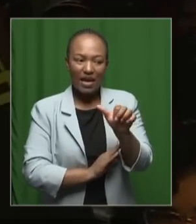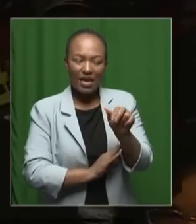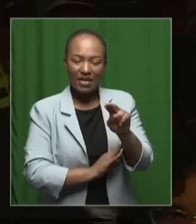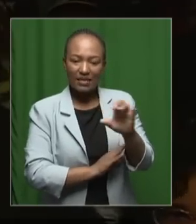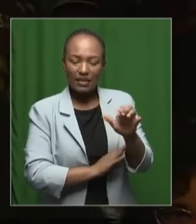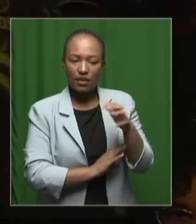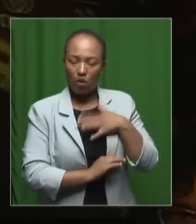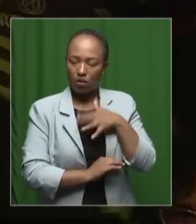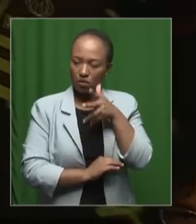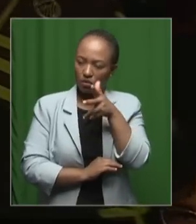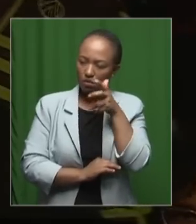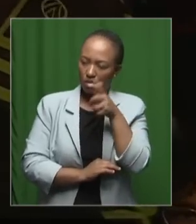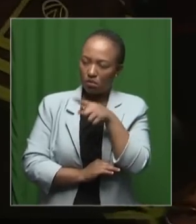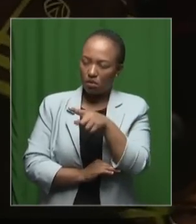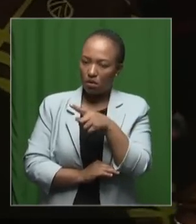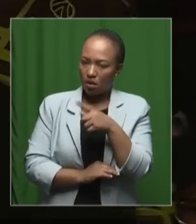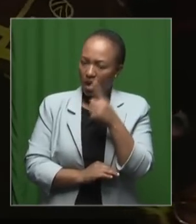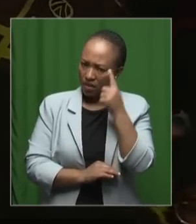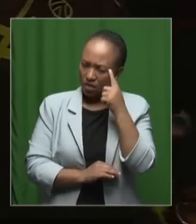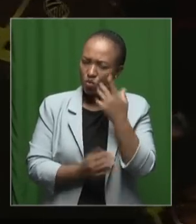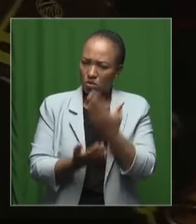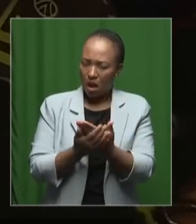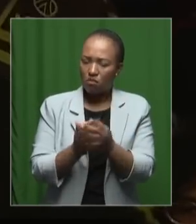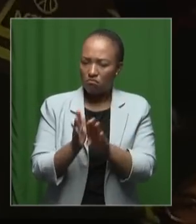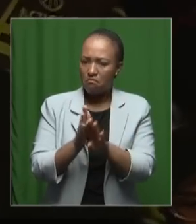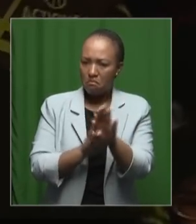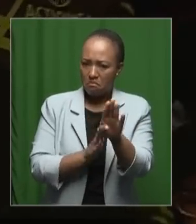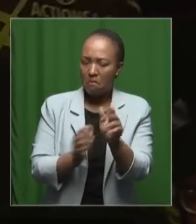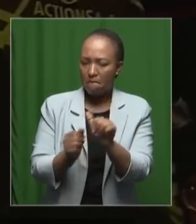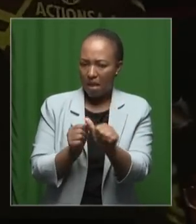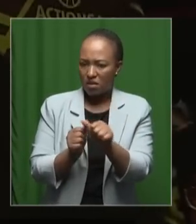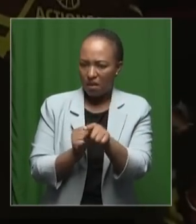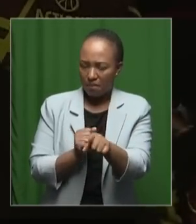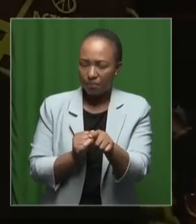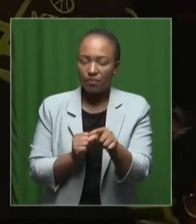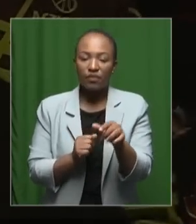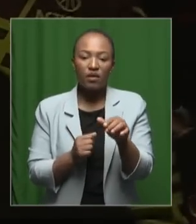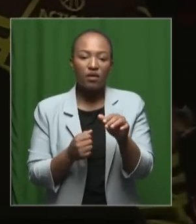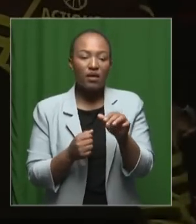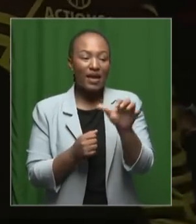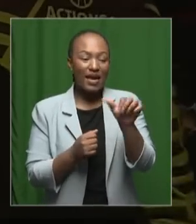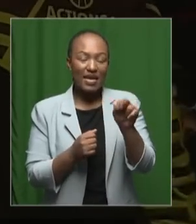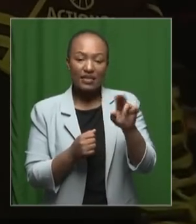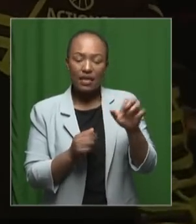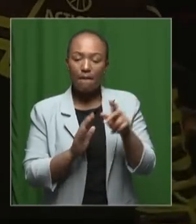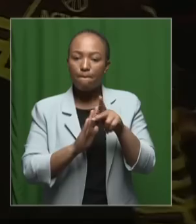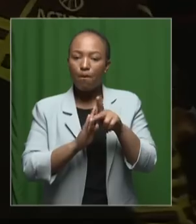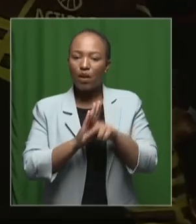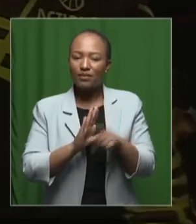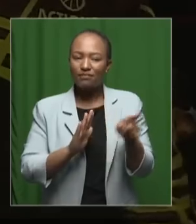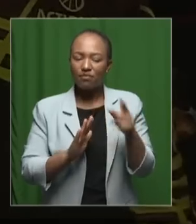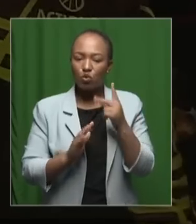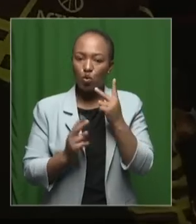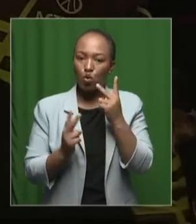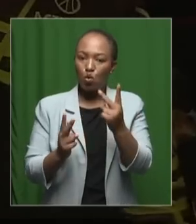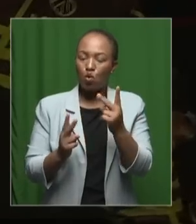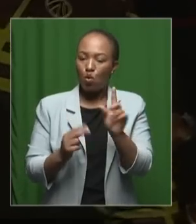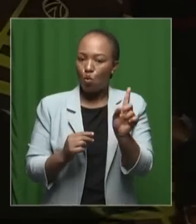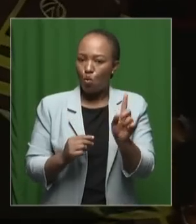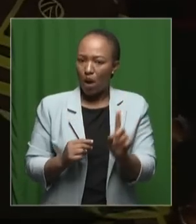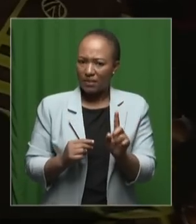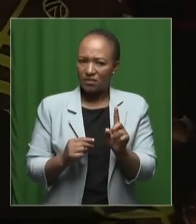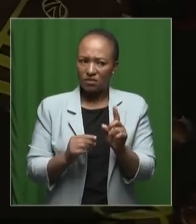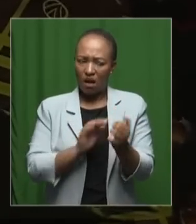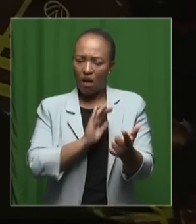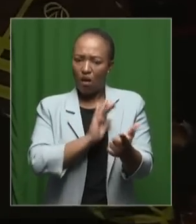Because I would like to believe that you guys can do better. From an ANC point of view, what policies are we looking at, statutory framework are we willing